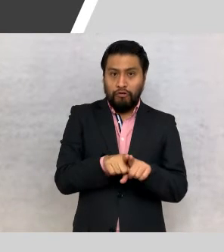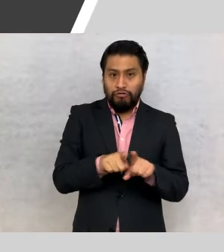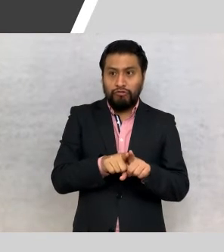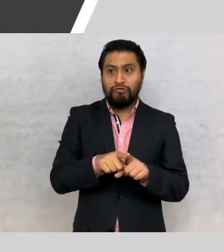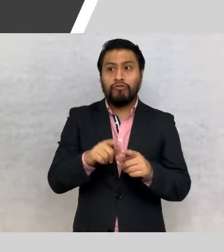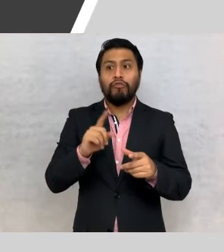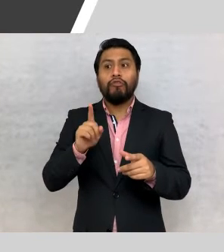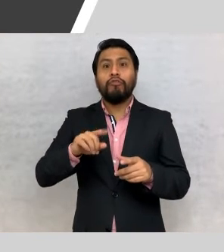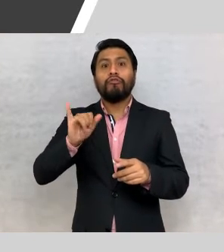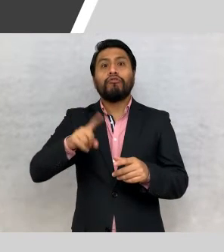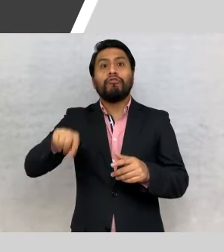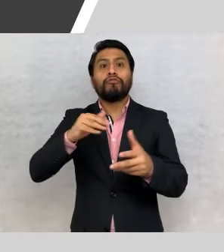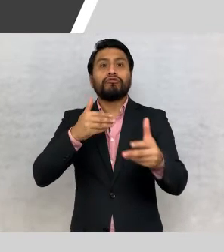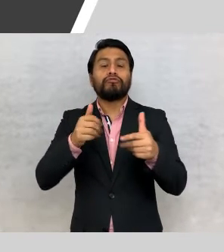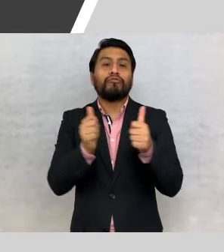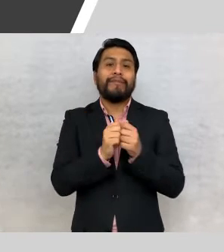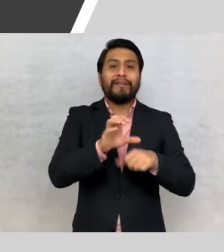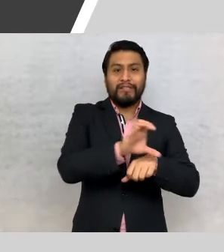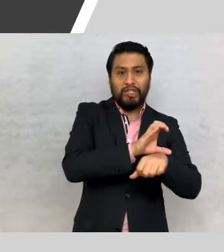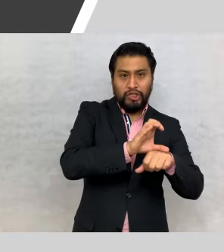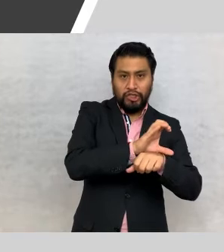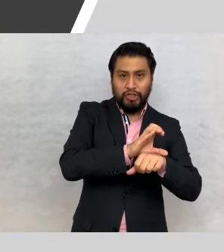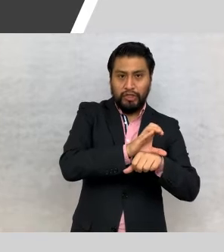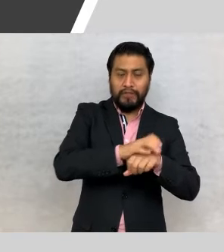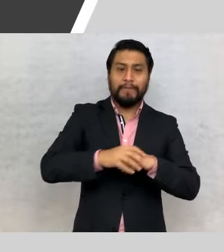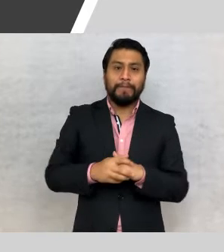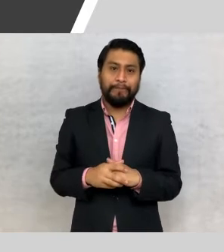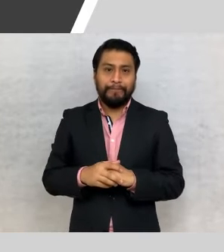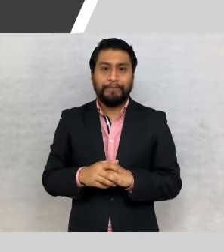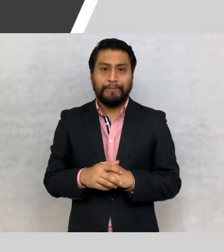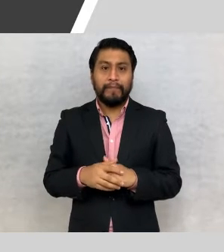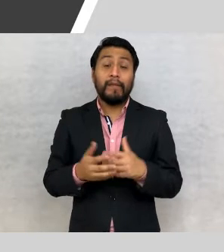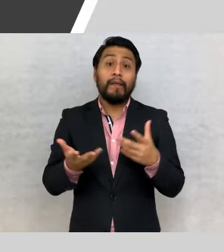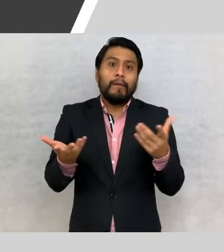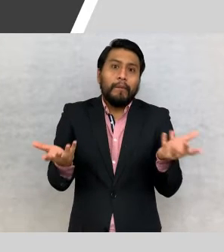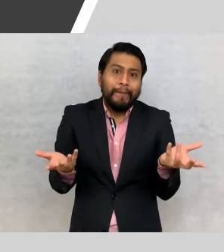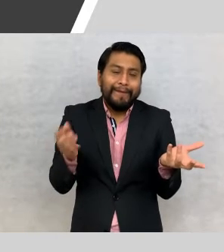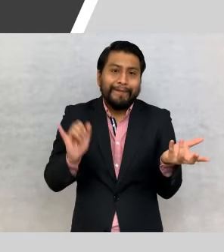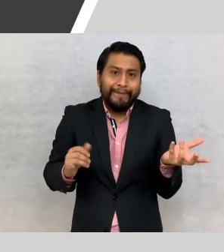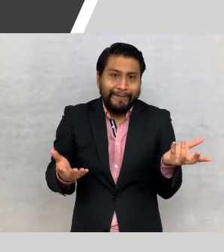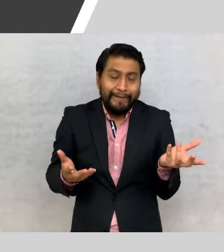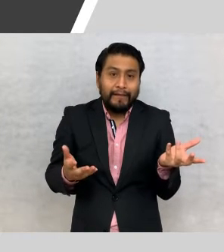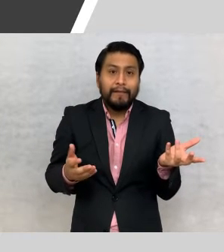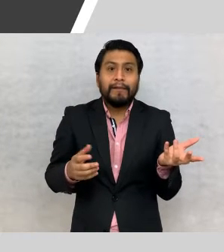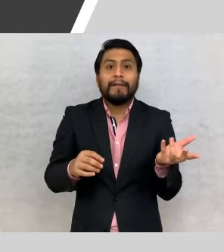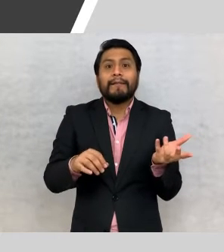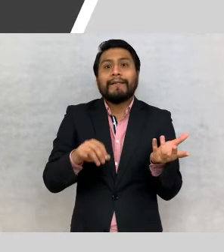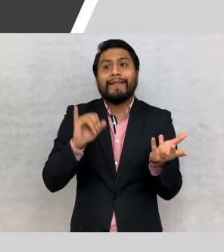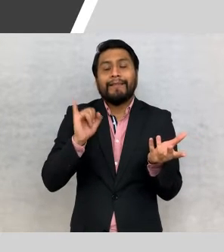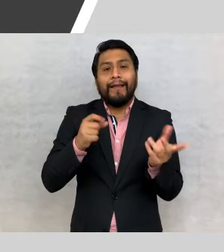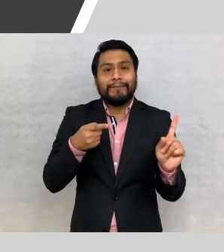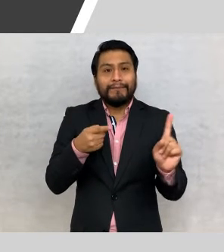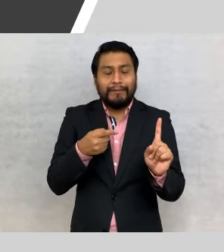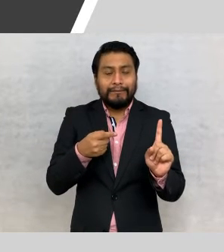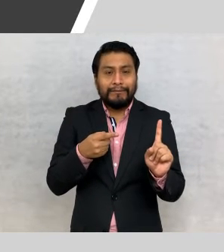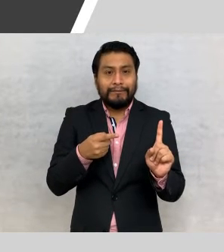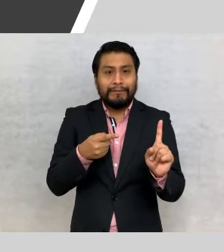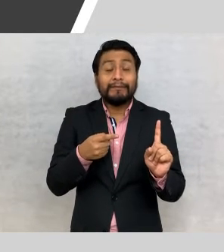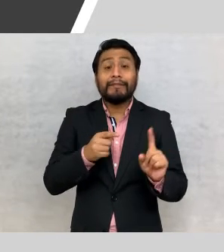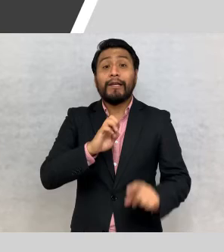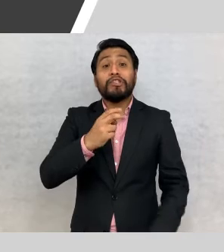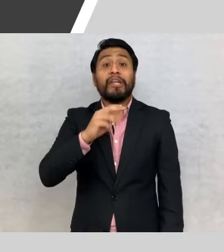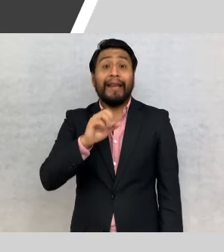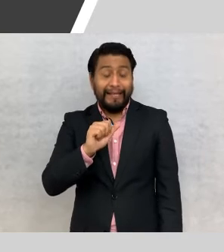who were close to the Catholic Church. Well then, in that sense, at the